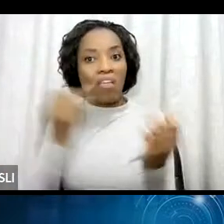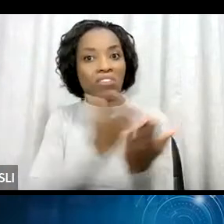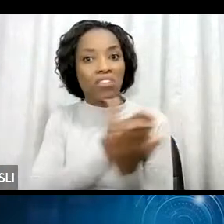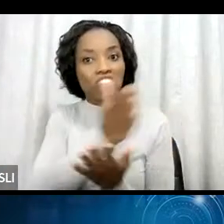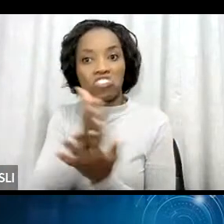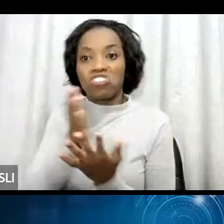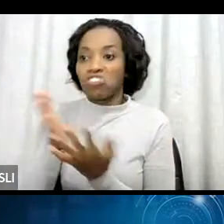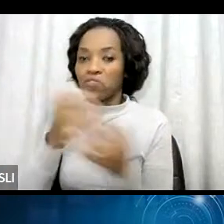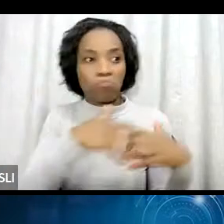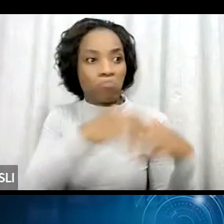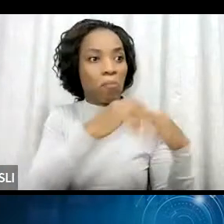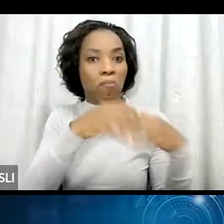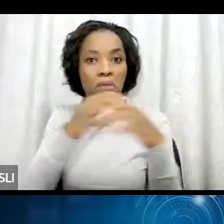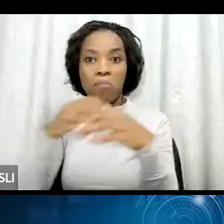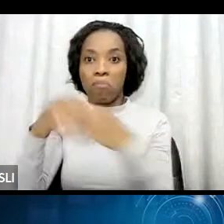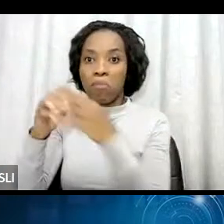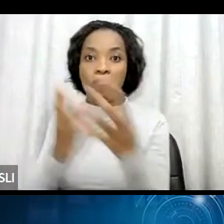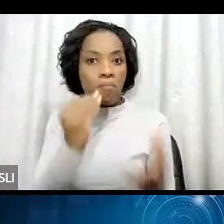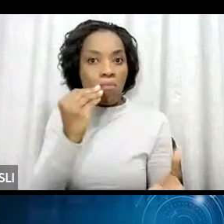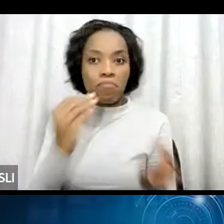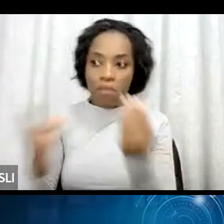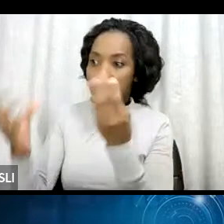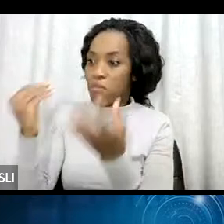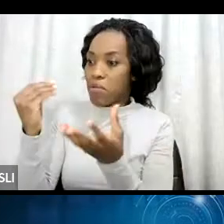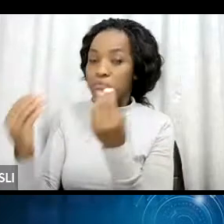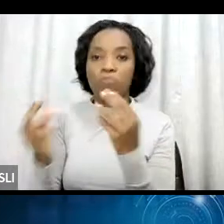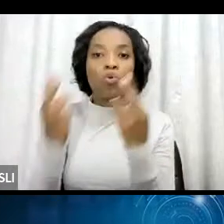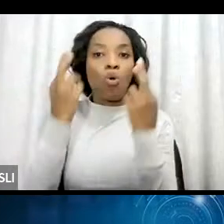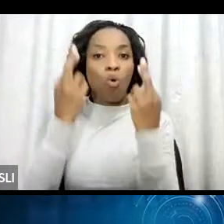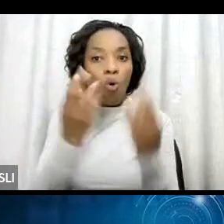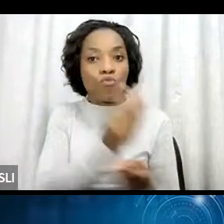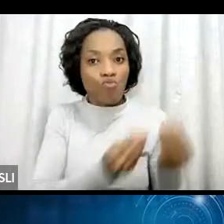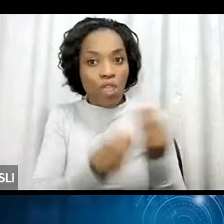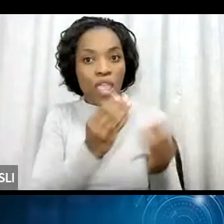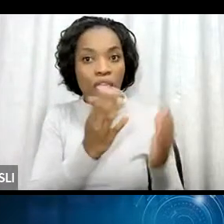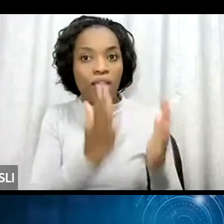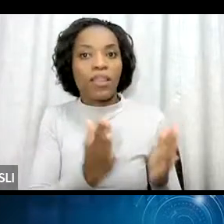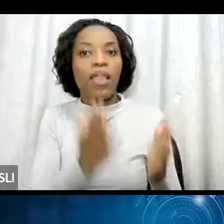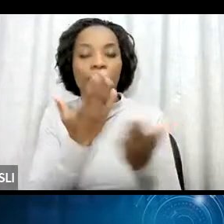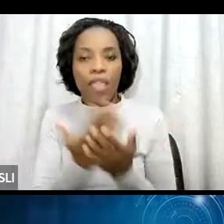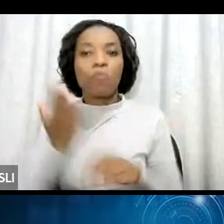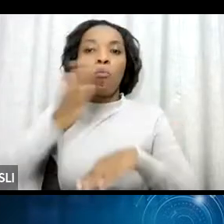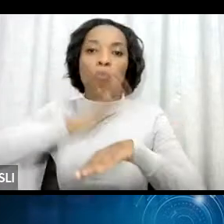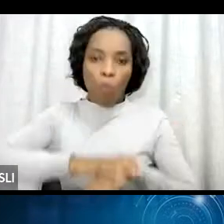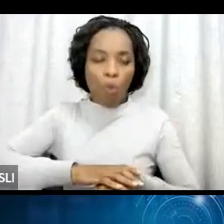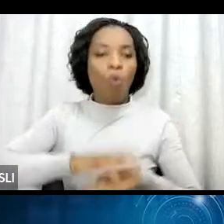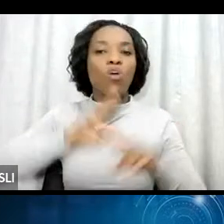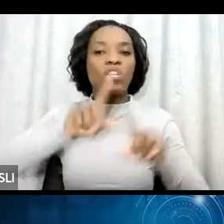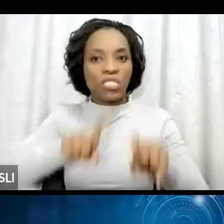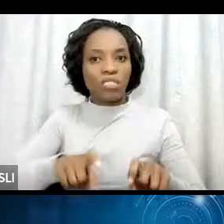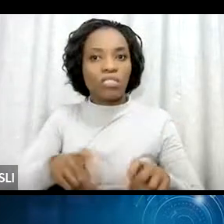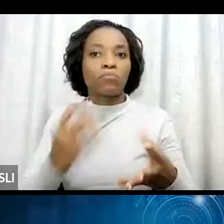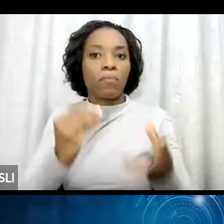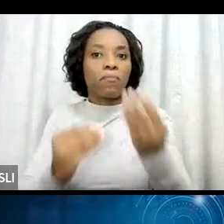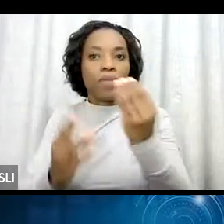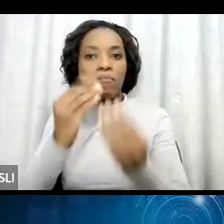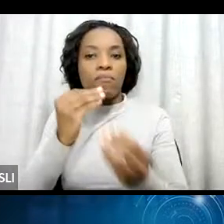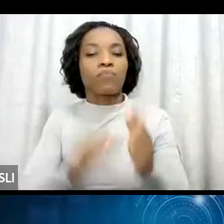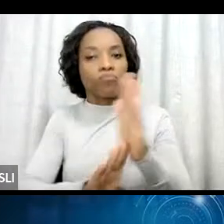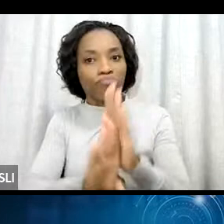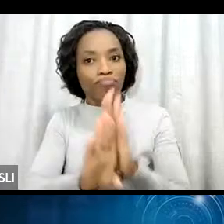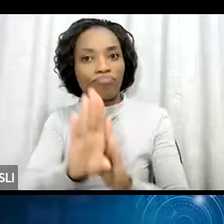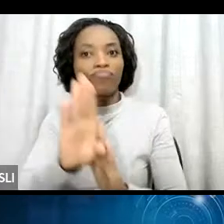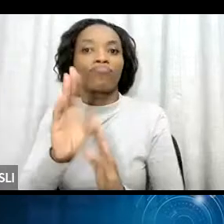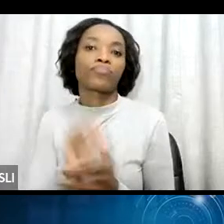traders will have more details as work progresses within the working groups. And we'll move to Mr. Msongweni,